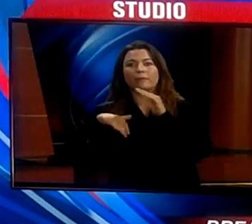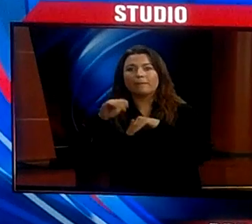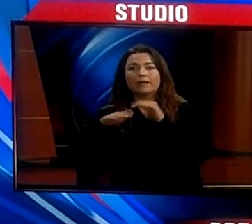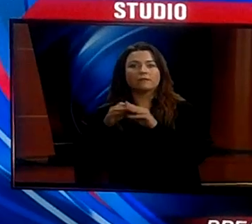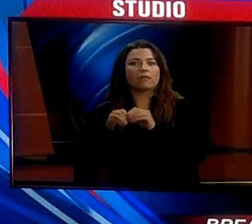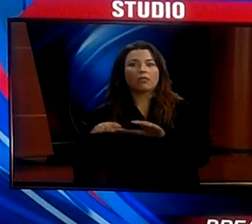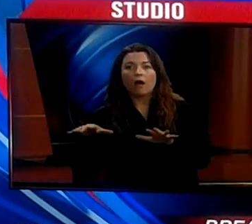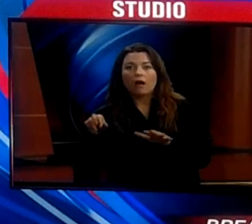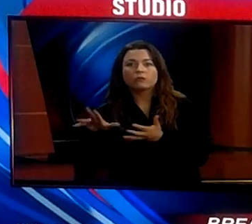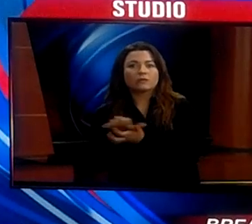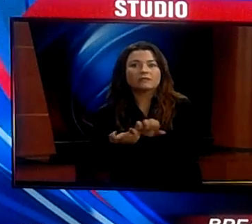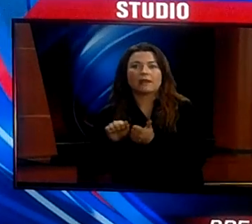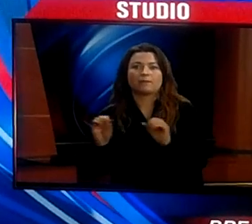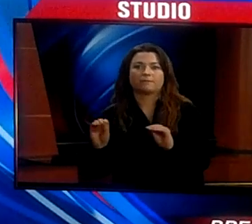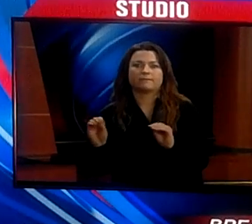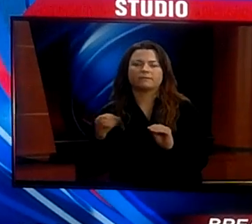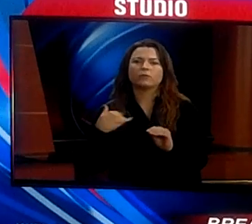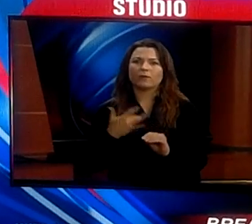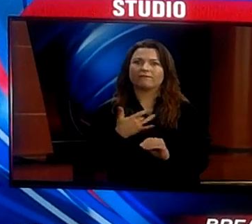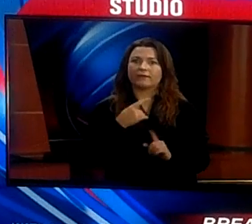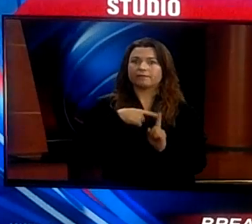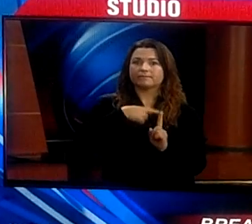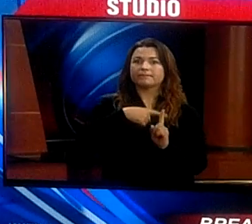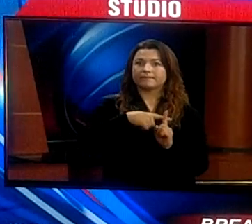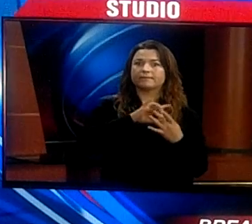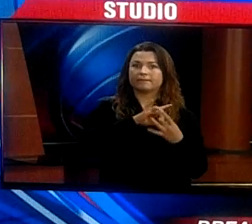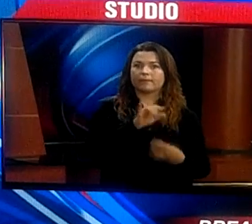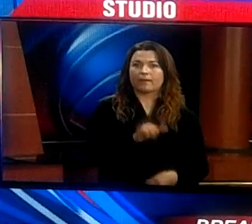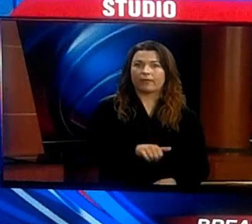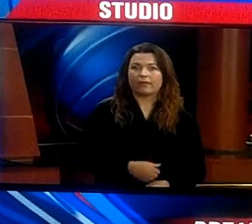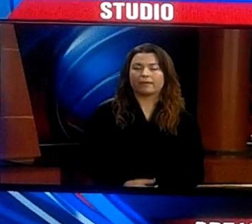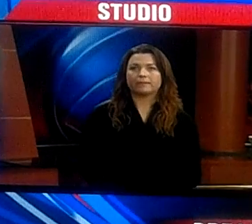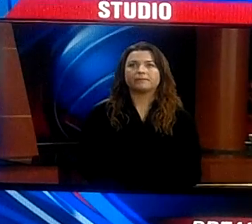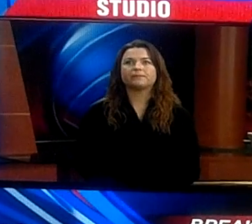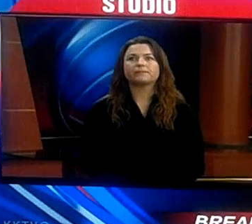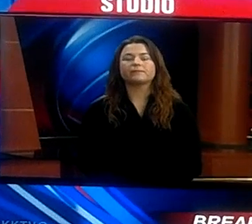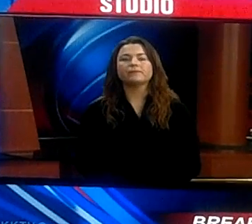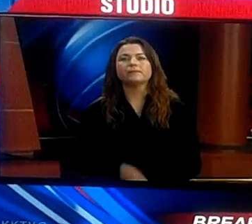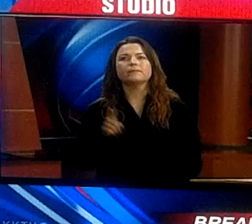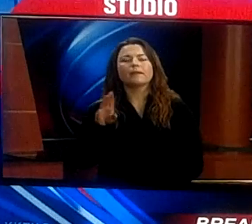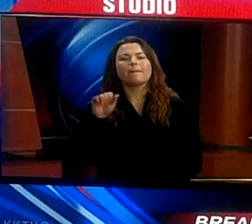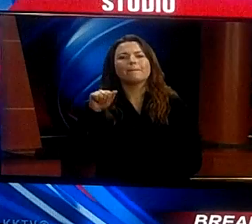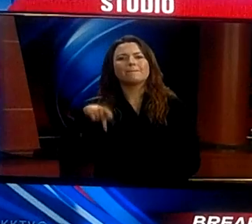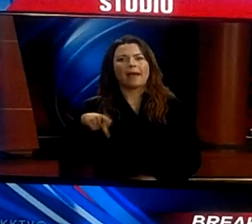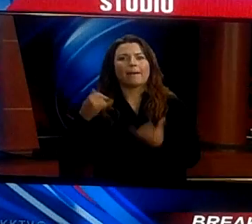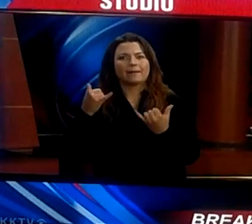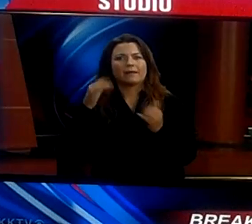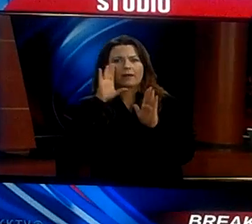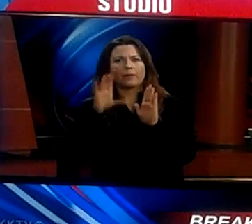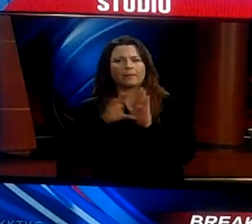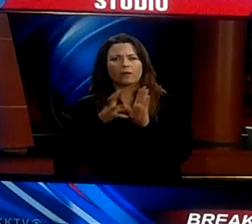feeling really good about that. I'll show you on the map a few of the things that we have specifically to share with you.